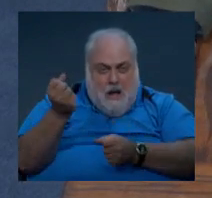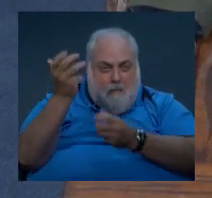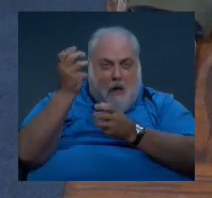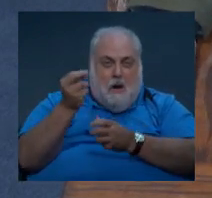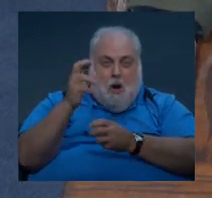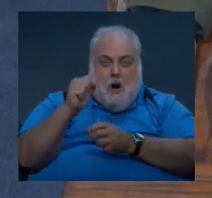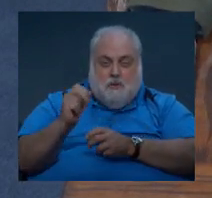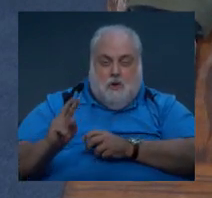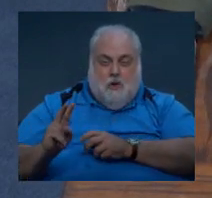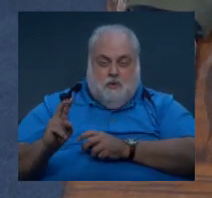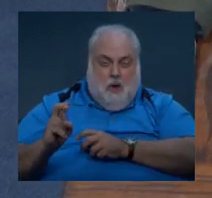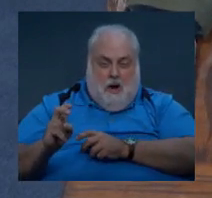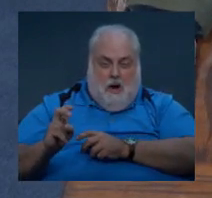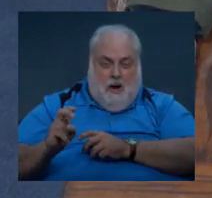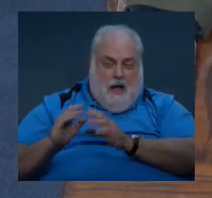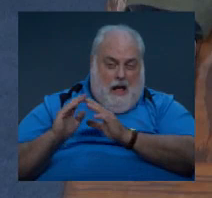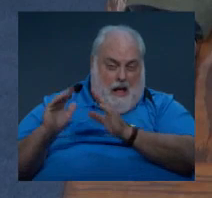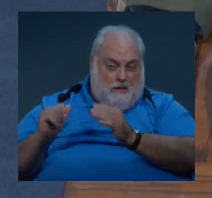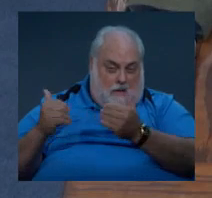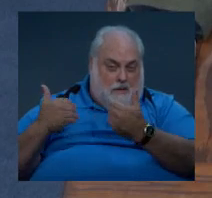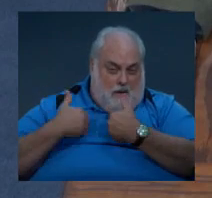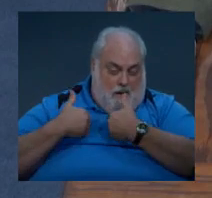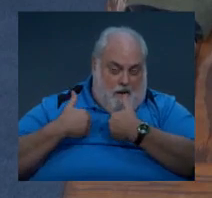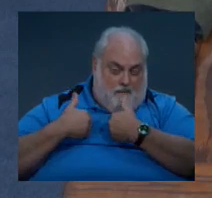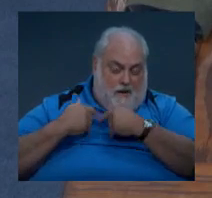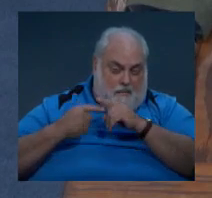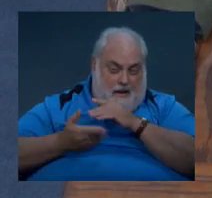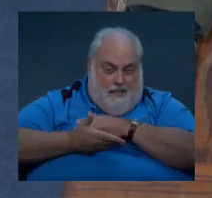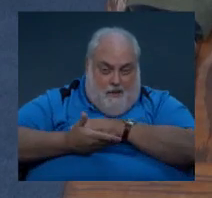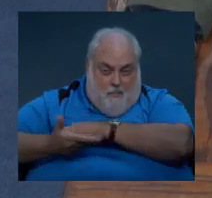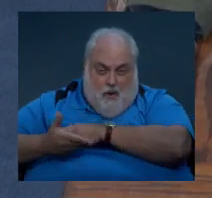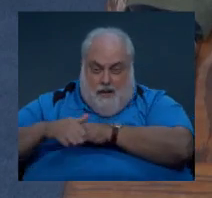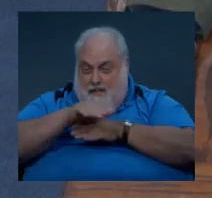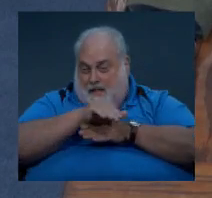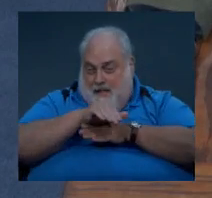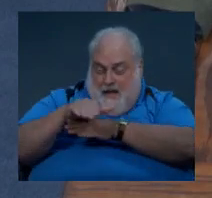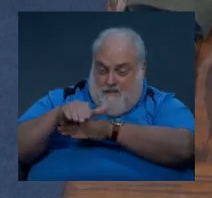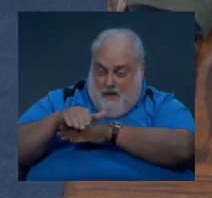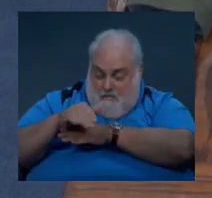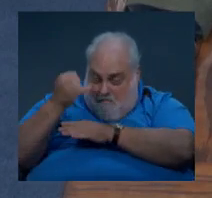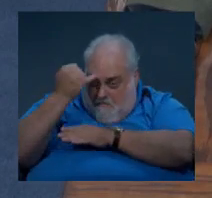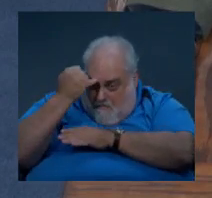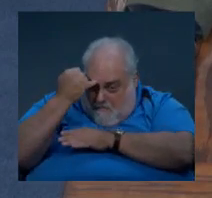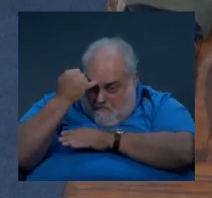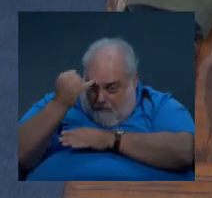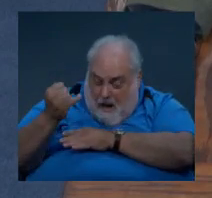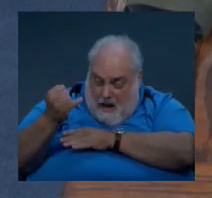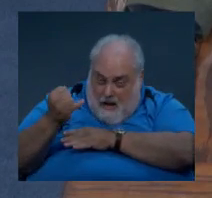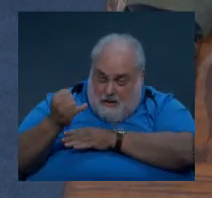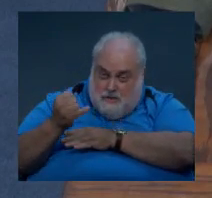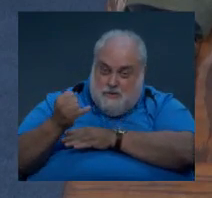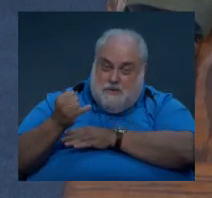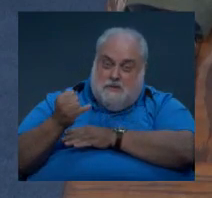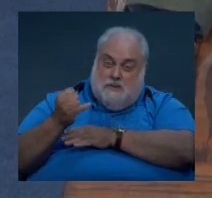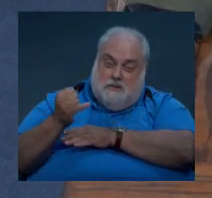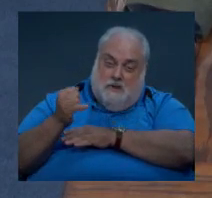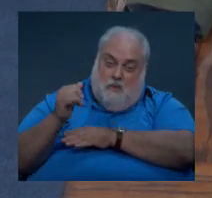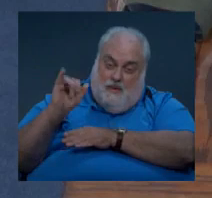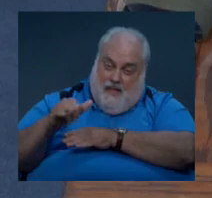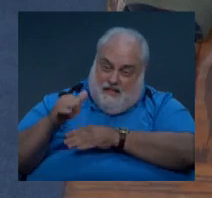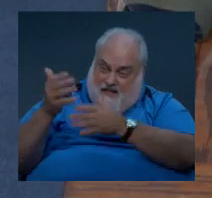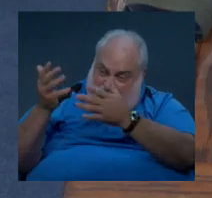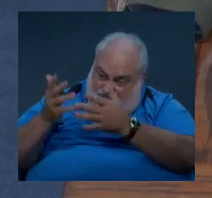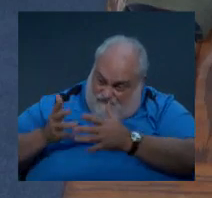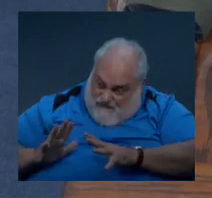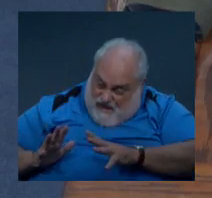200 houses would produce, but in the morning and the evening, it's going to be, when it's built